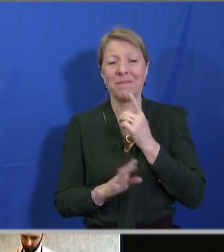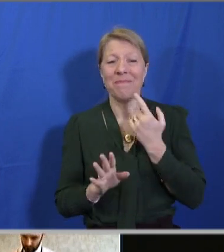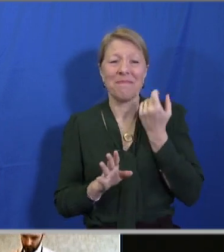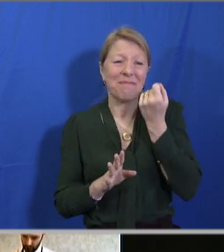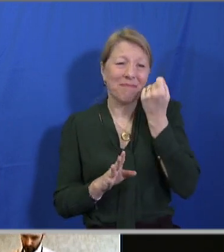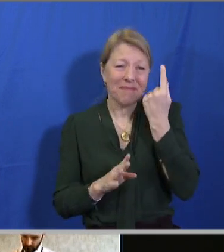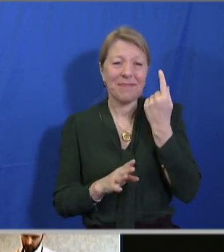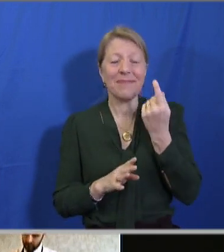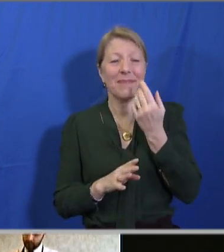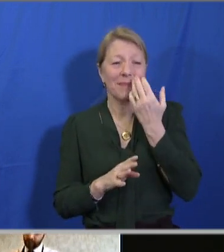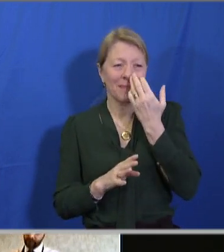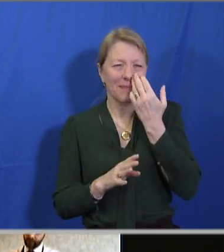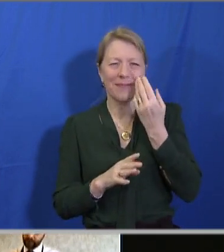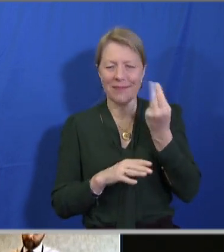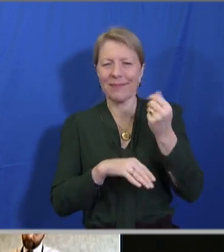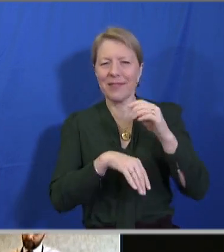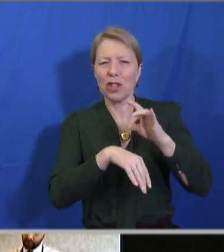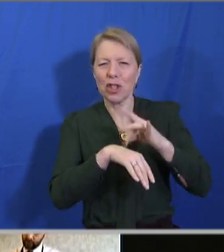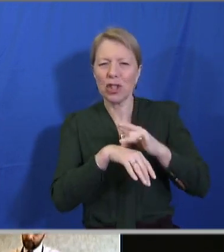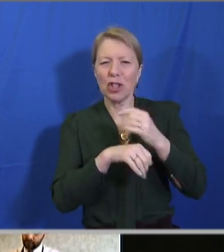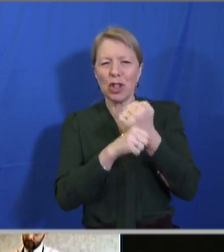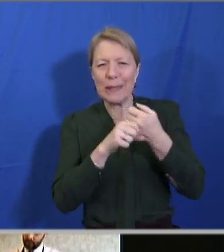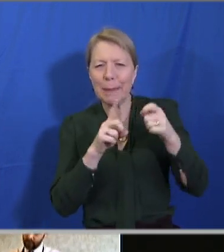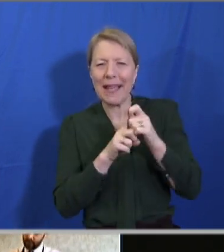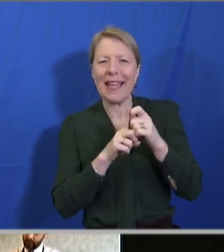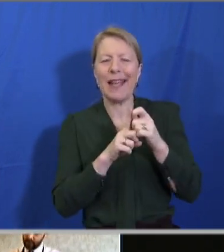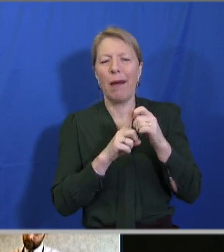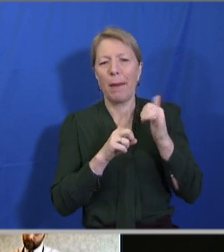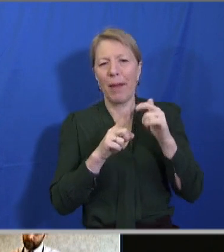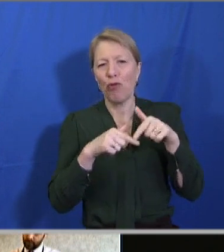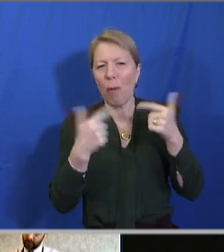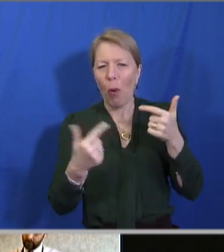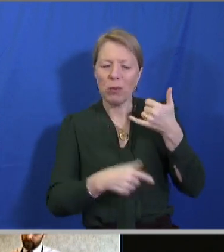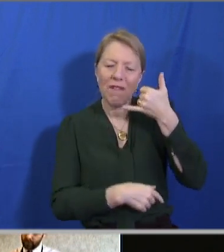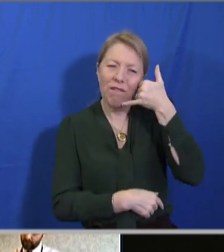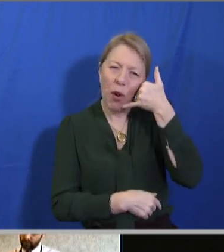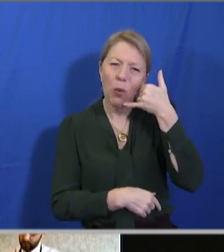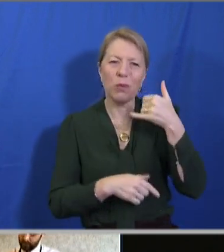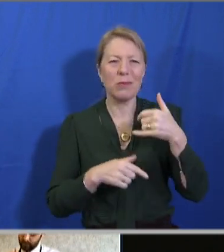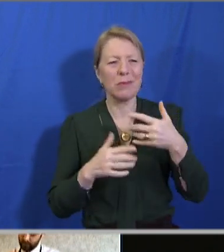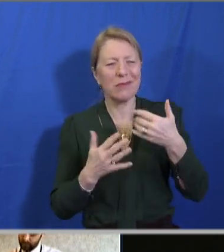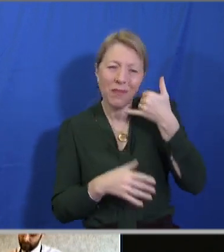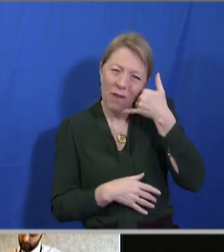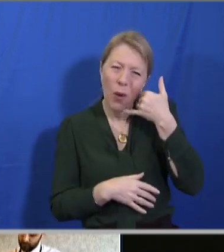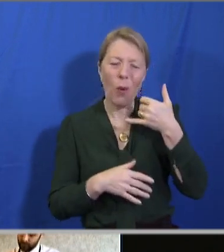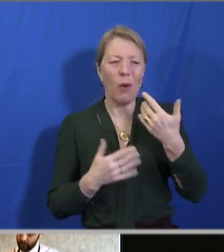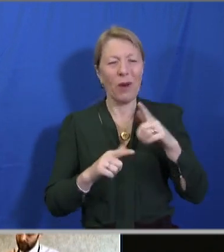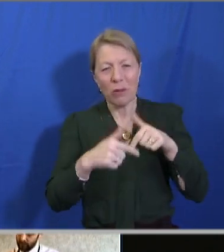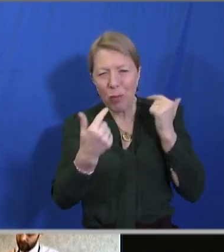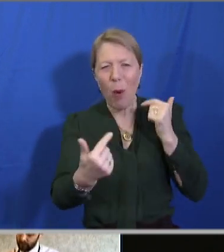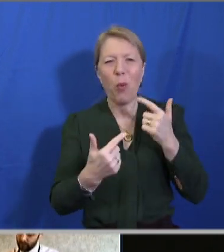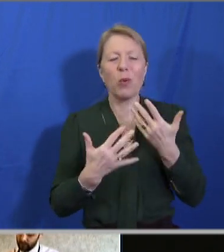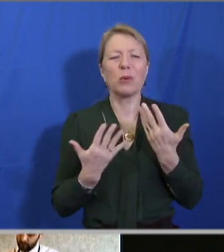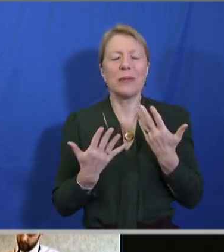or face-to-face, it's very important that we take the necessary steps actually to enable them and enable every